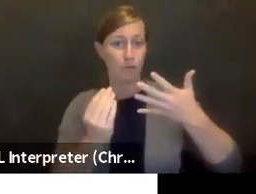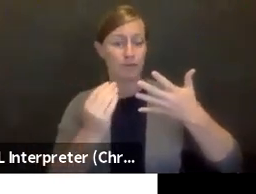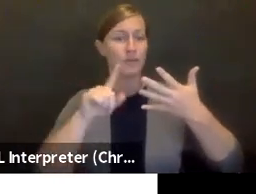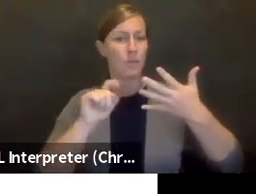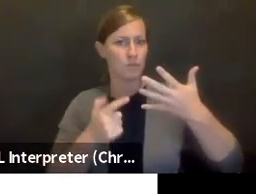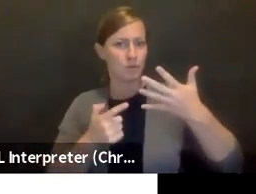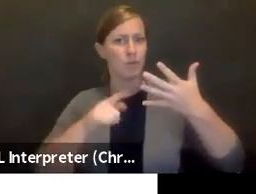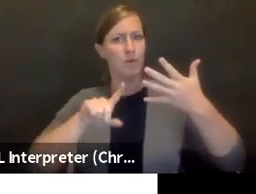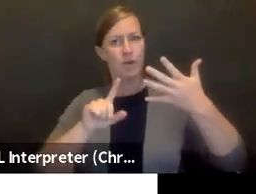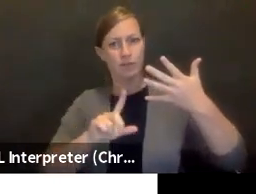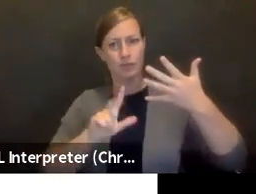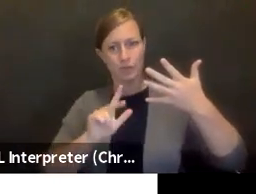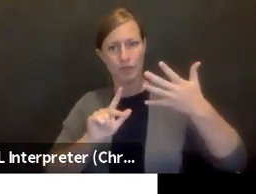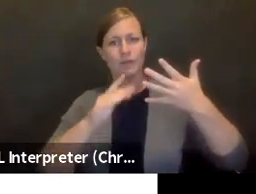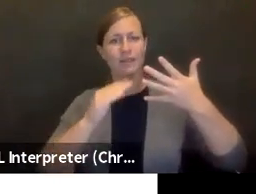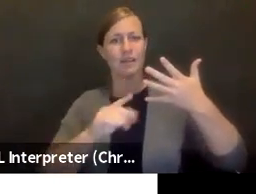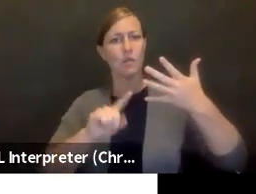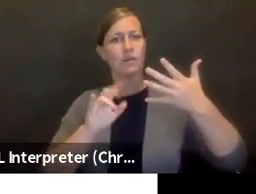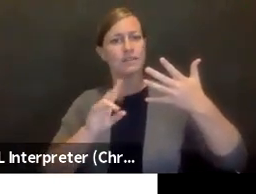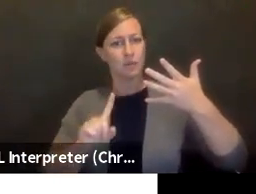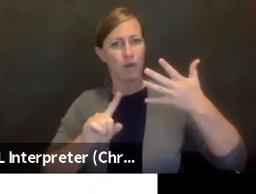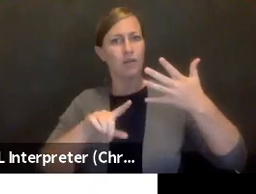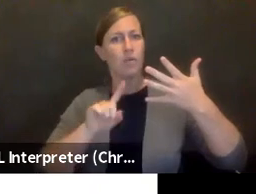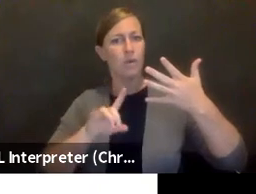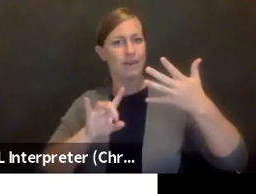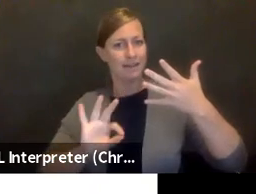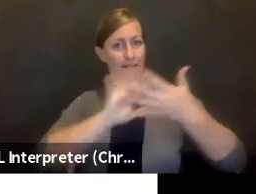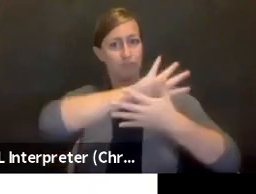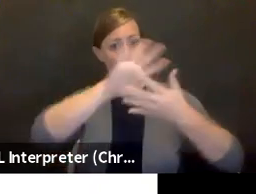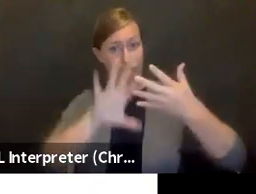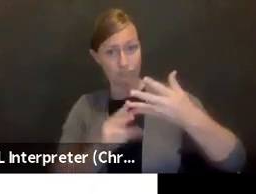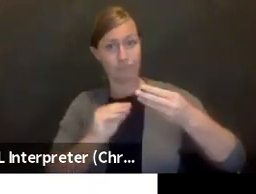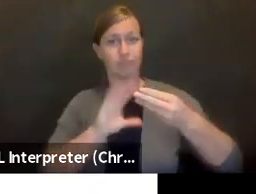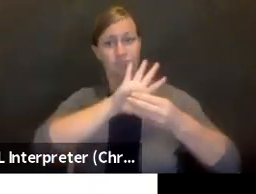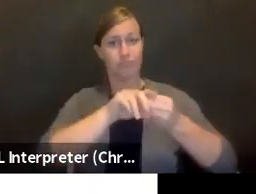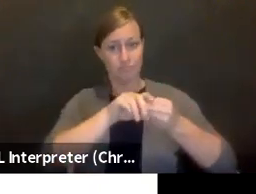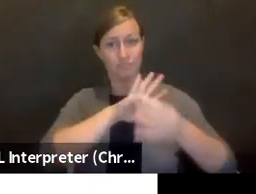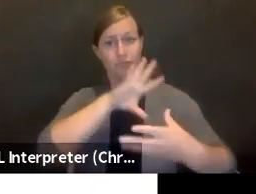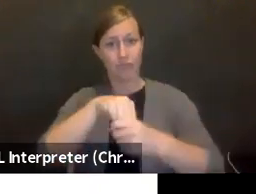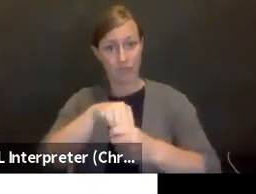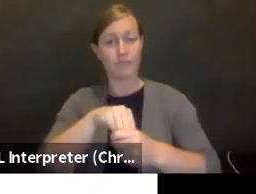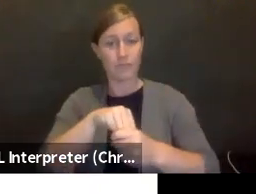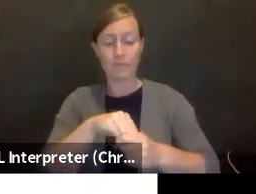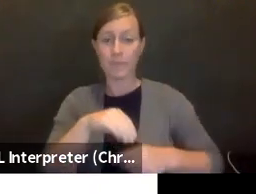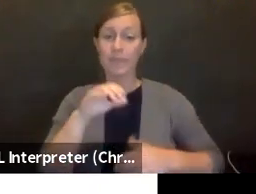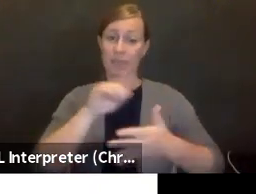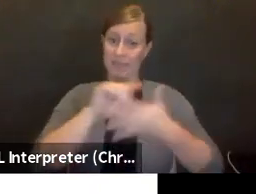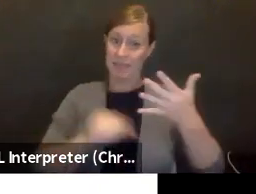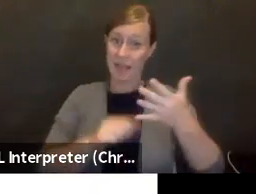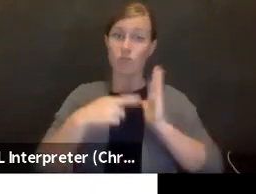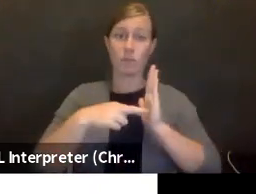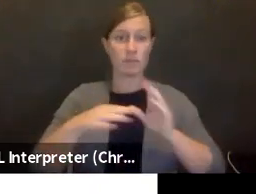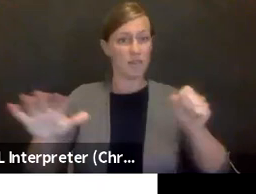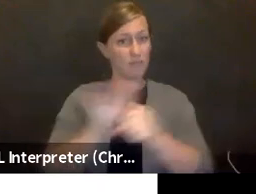121, 123, 171, and 189. Those ESDs represent everywhere across the